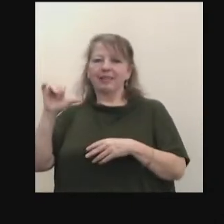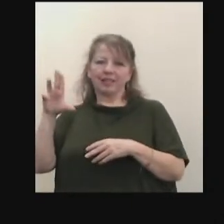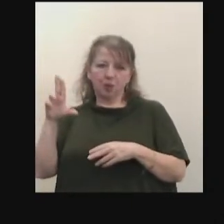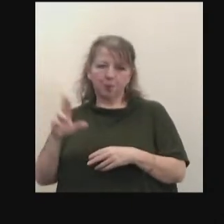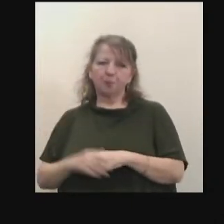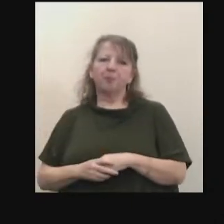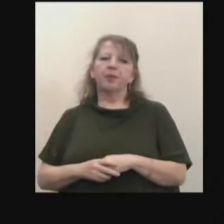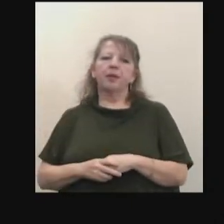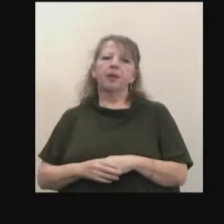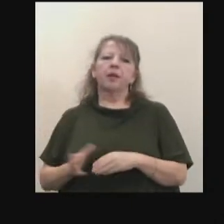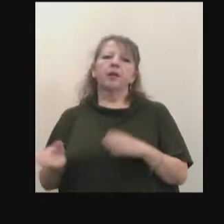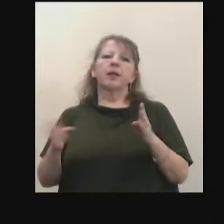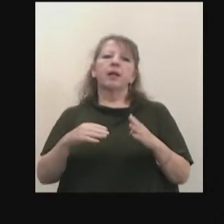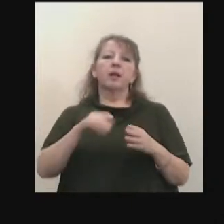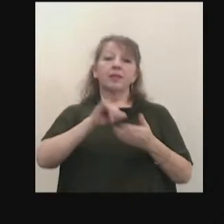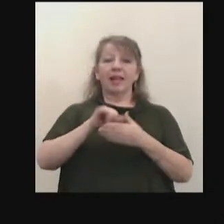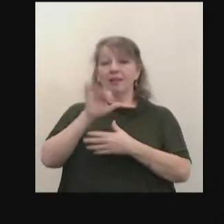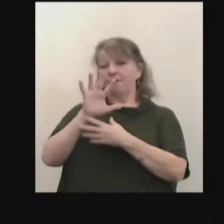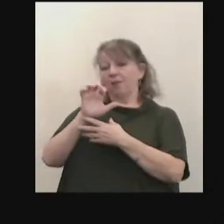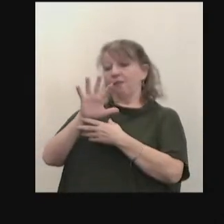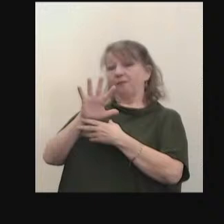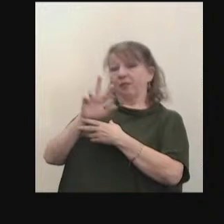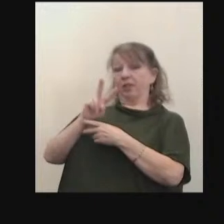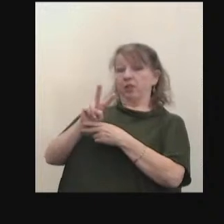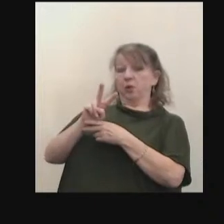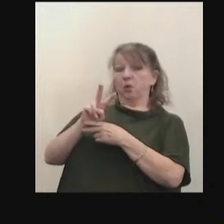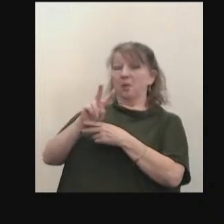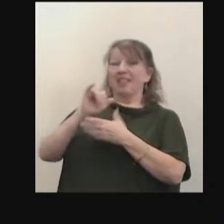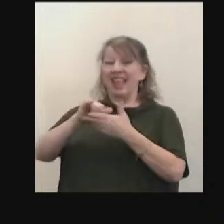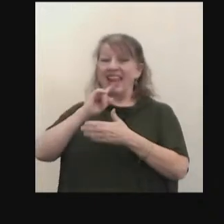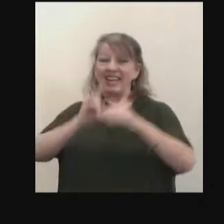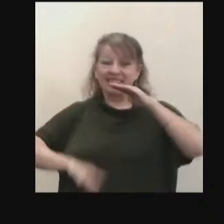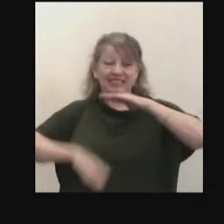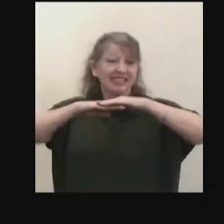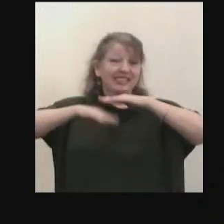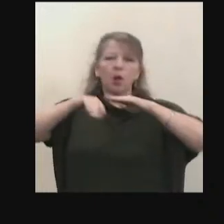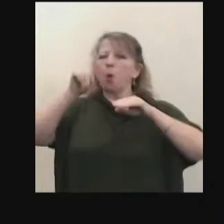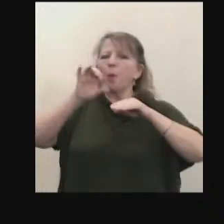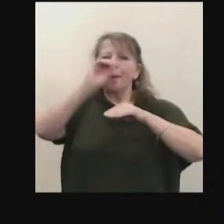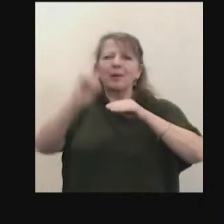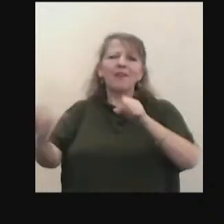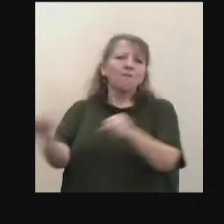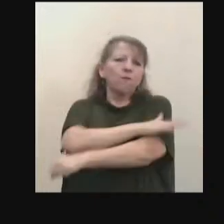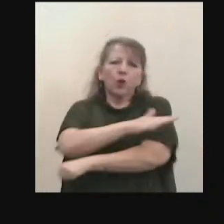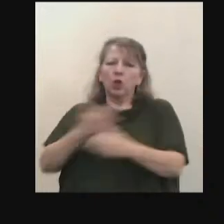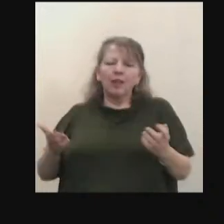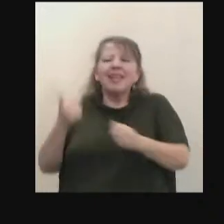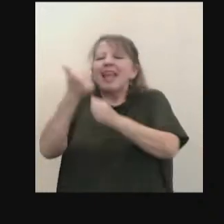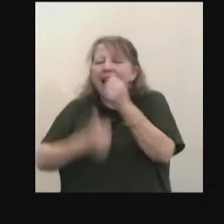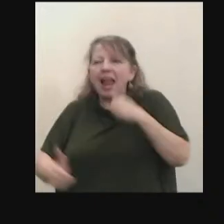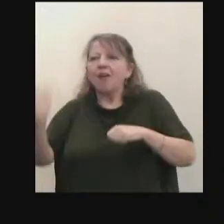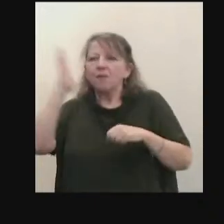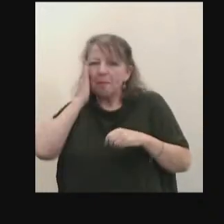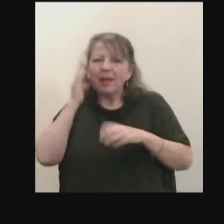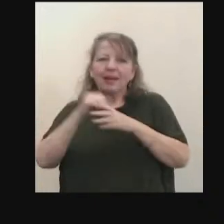The 552 patients was capacity. It was 100%. Every bed in ECMC was